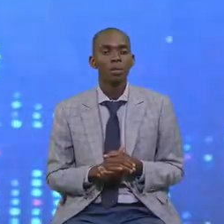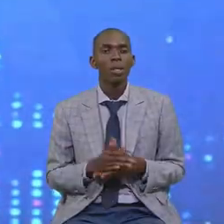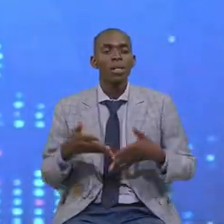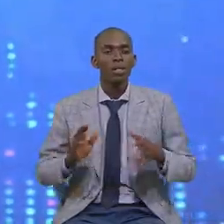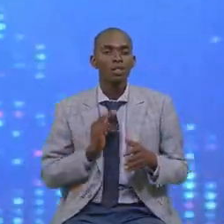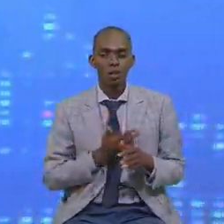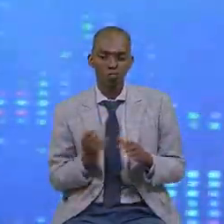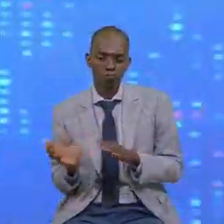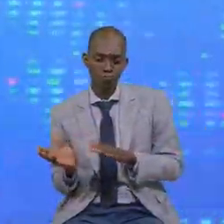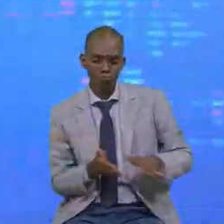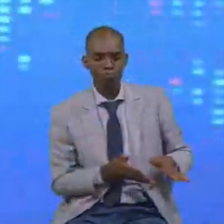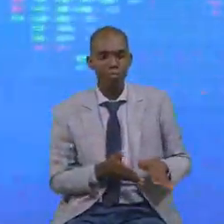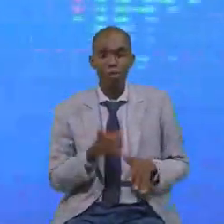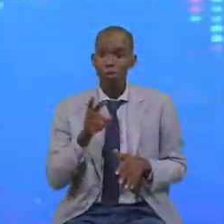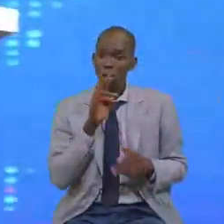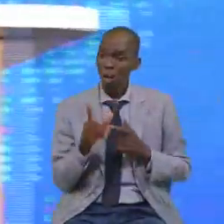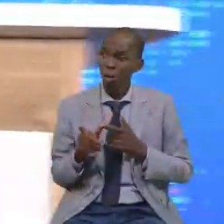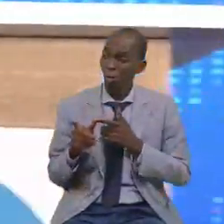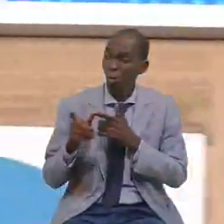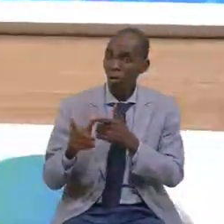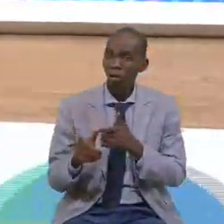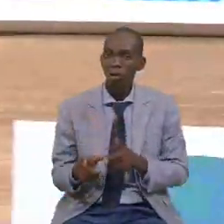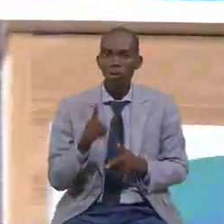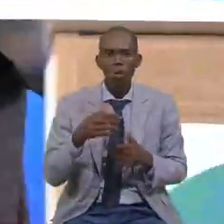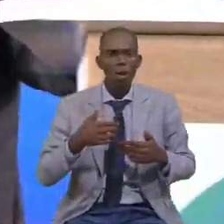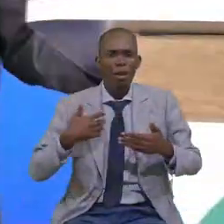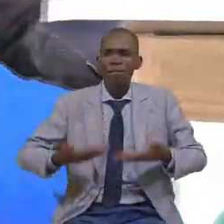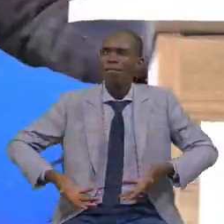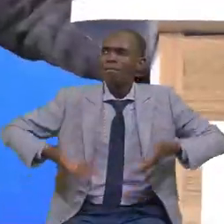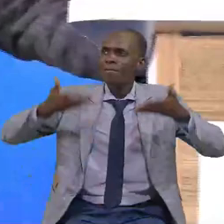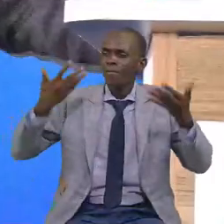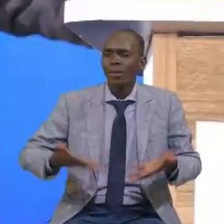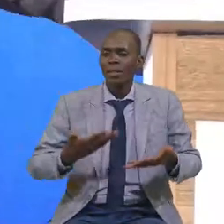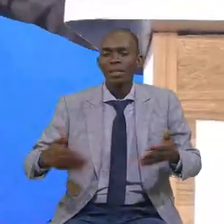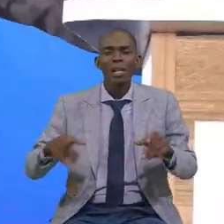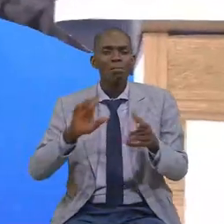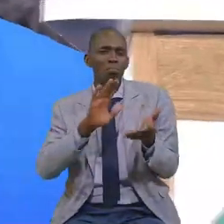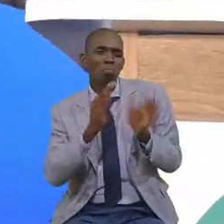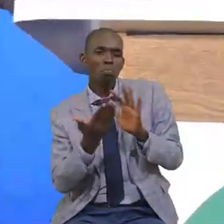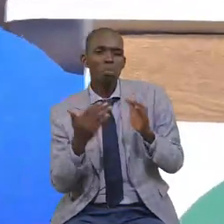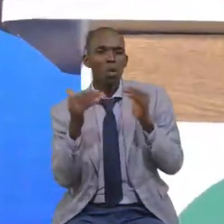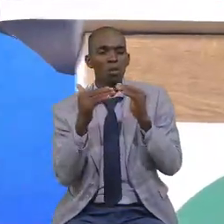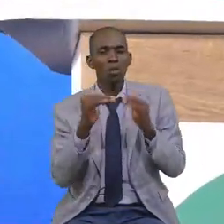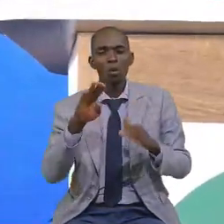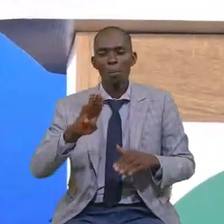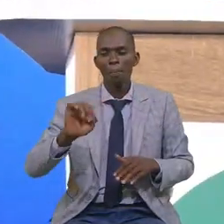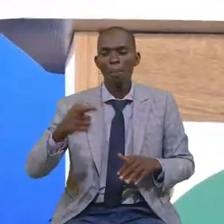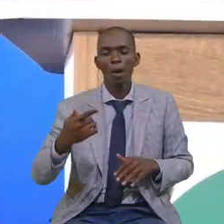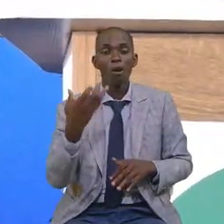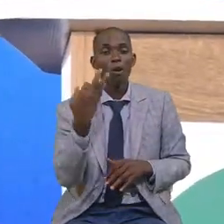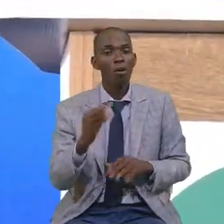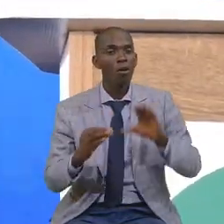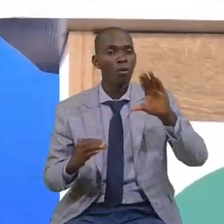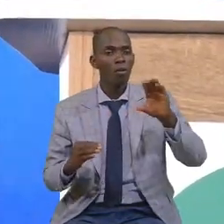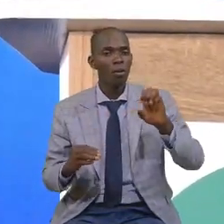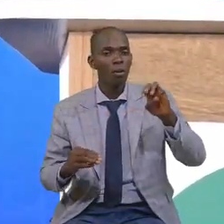aside. You're running and you have weight like a bag of cement behind your back. Are you going to make it